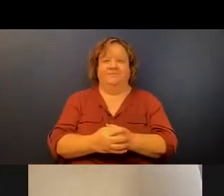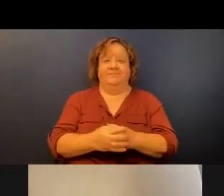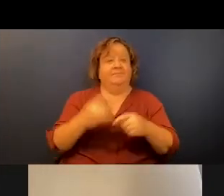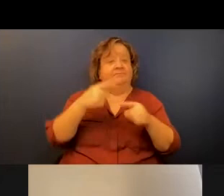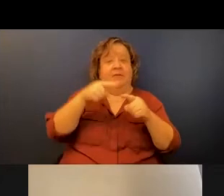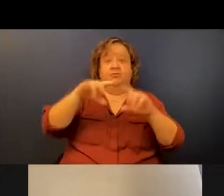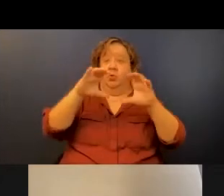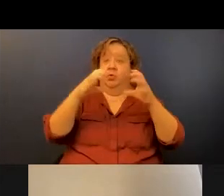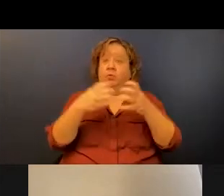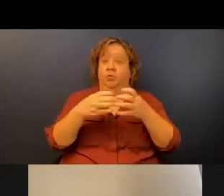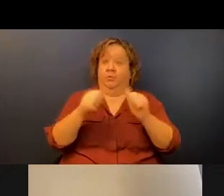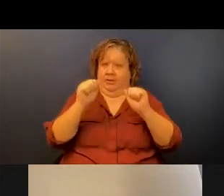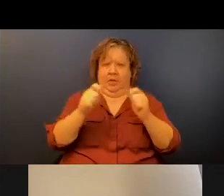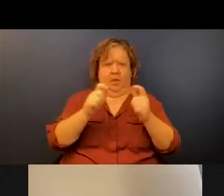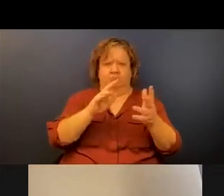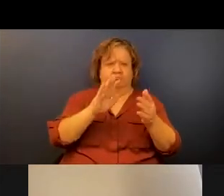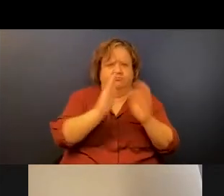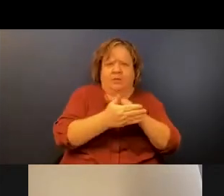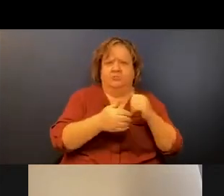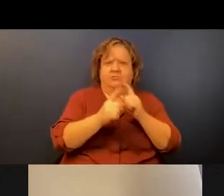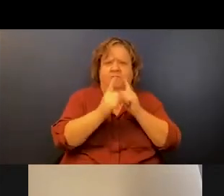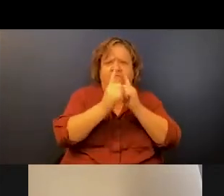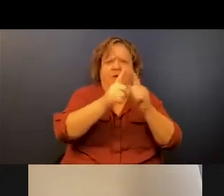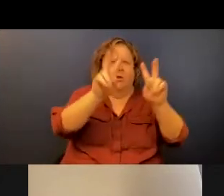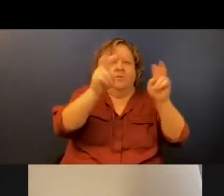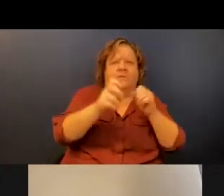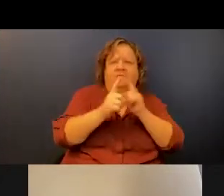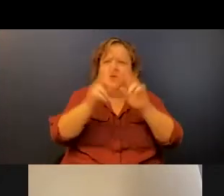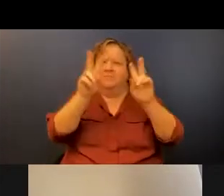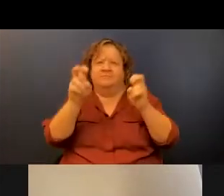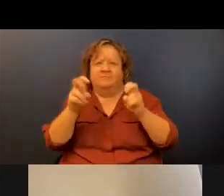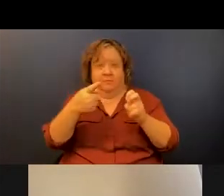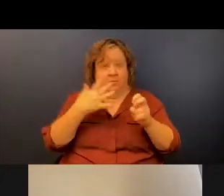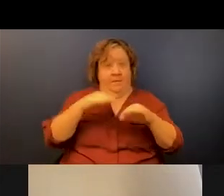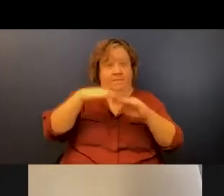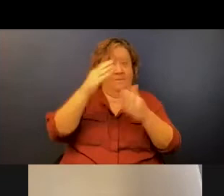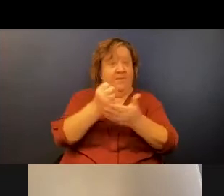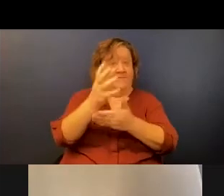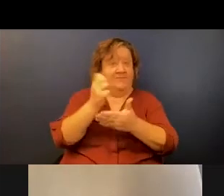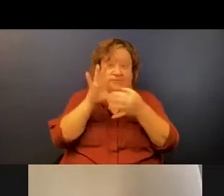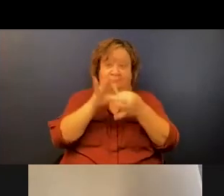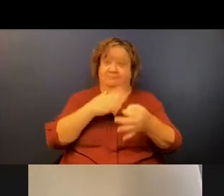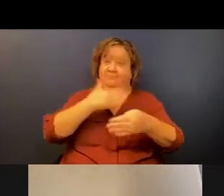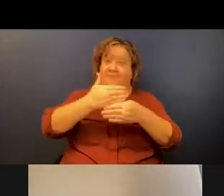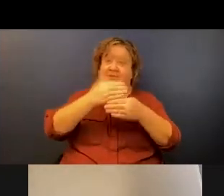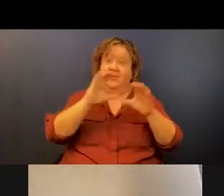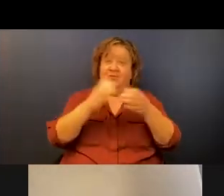acerca del to colectivo know Las more about the Lémuras, collective, visita nuestras redes sociales. visit our social media.